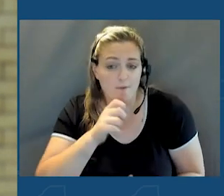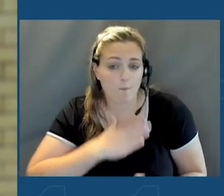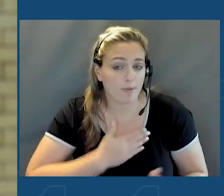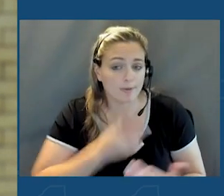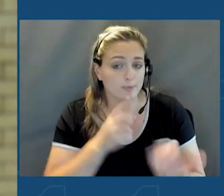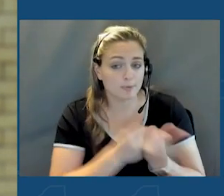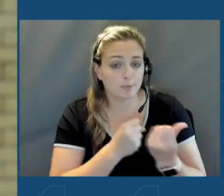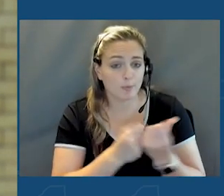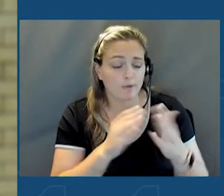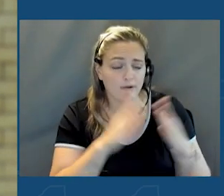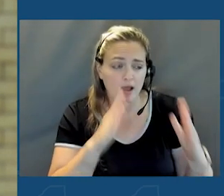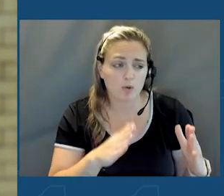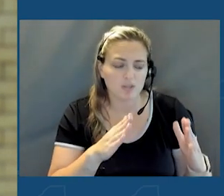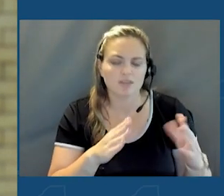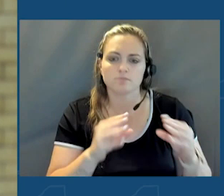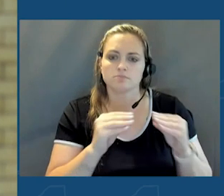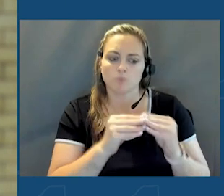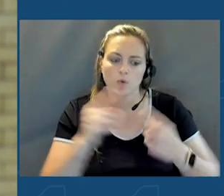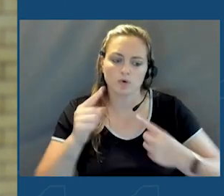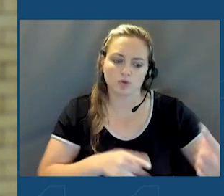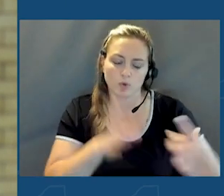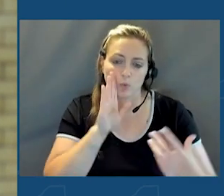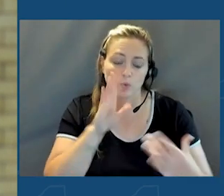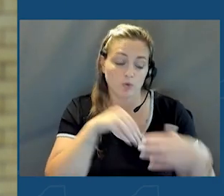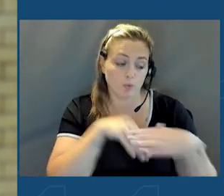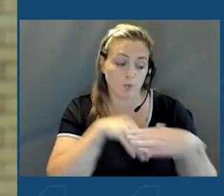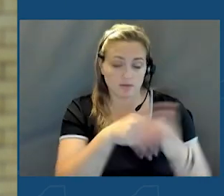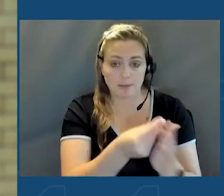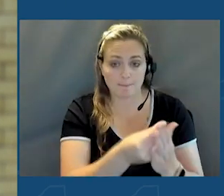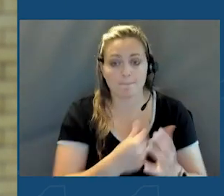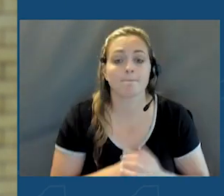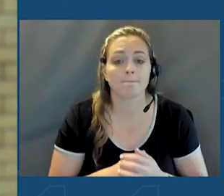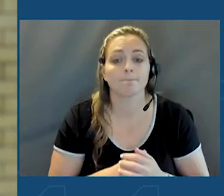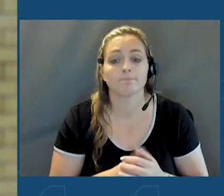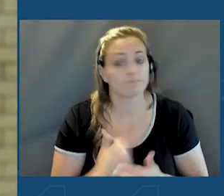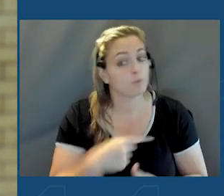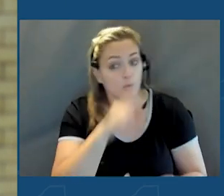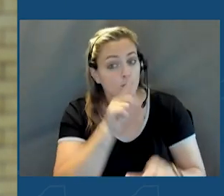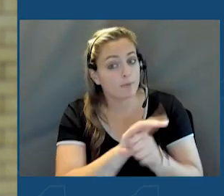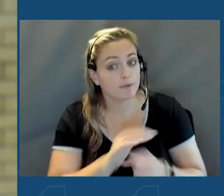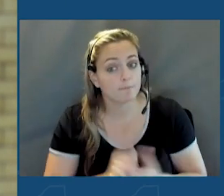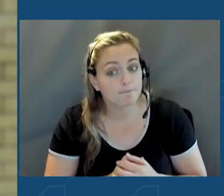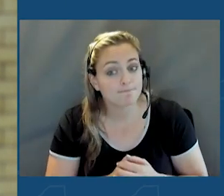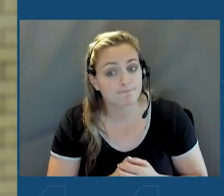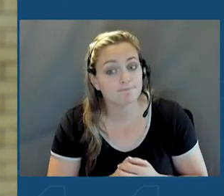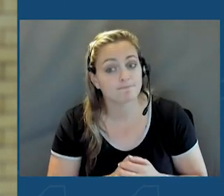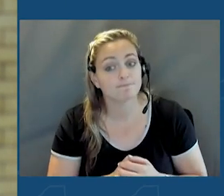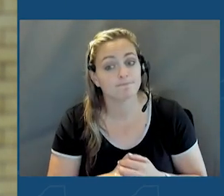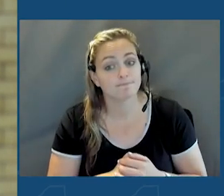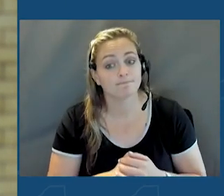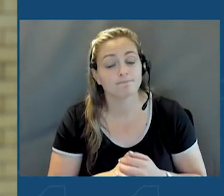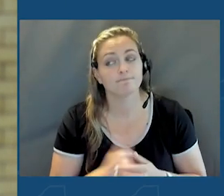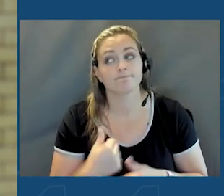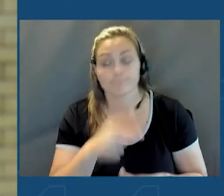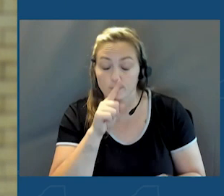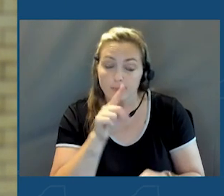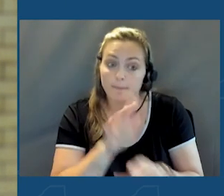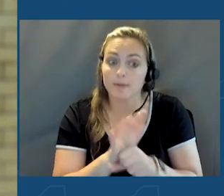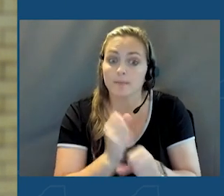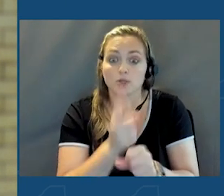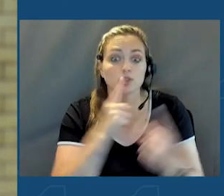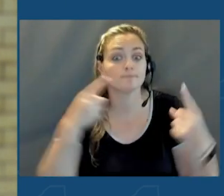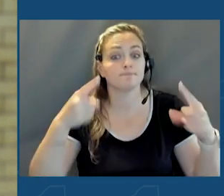just going to have a harder time accessing those funding streams. So we're committed. We are committed to making this